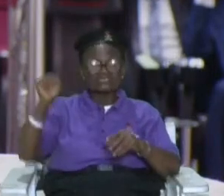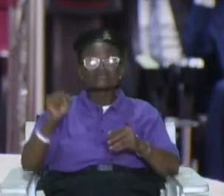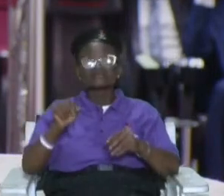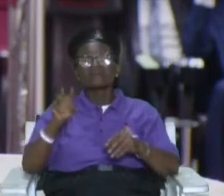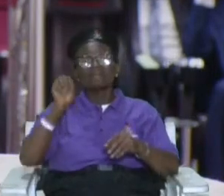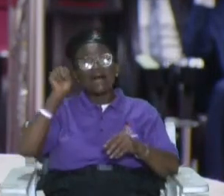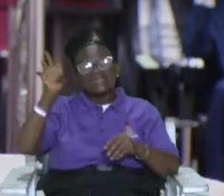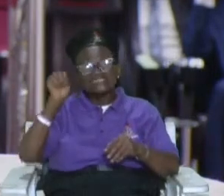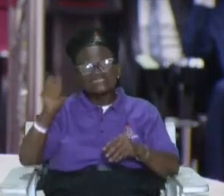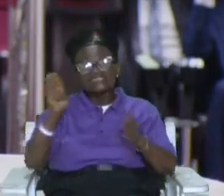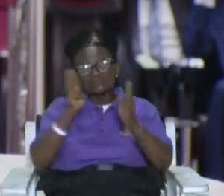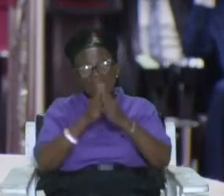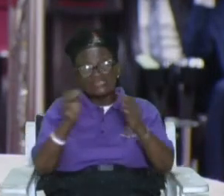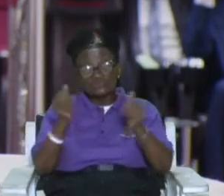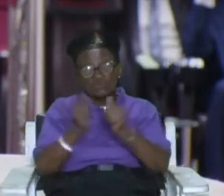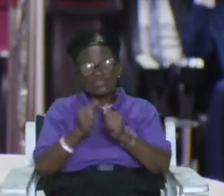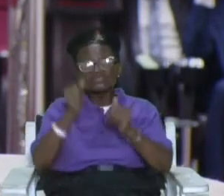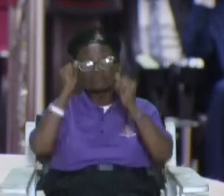any evil tree